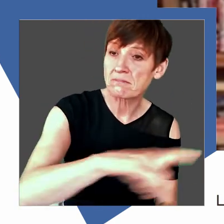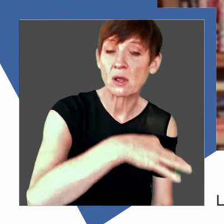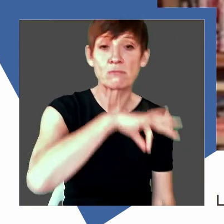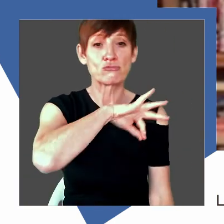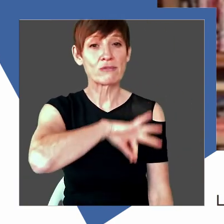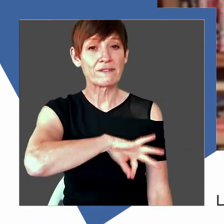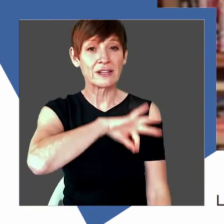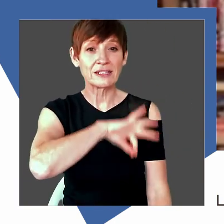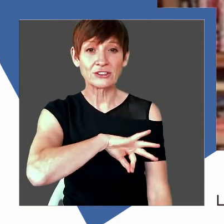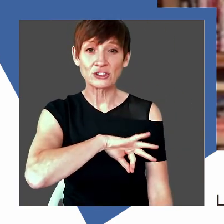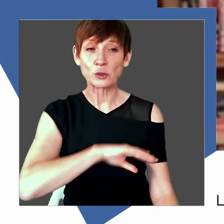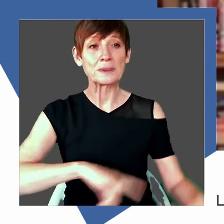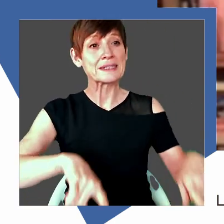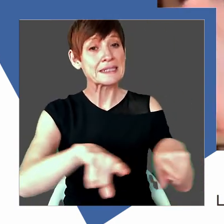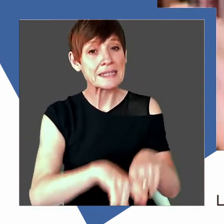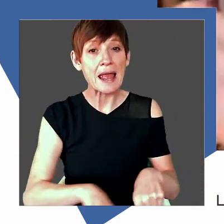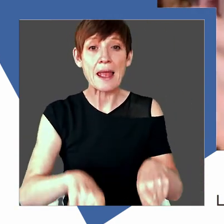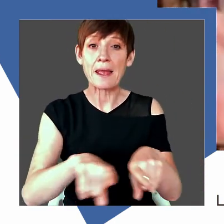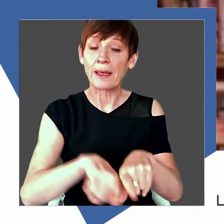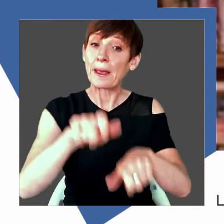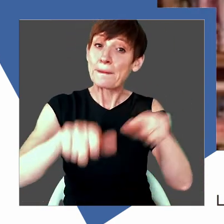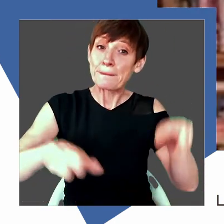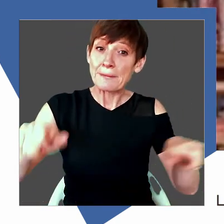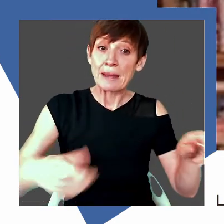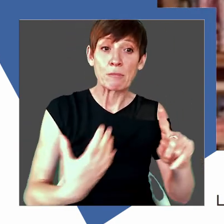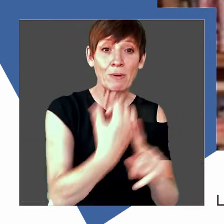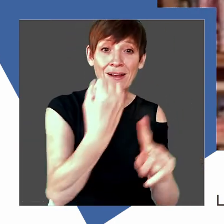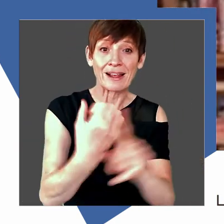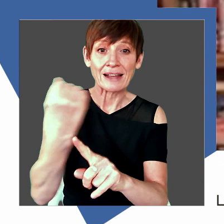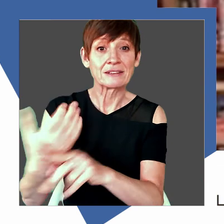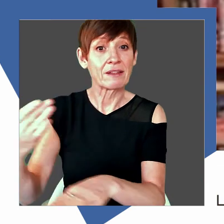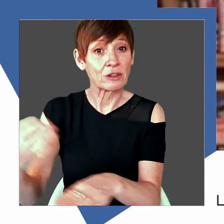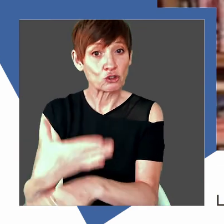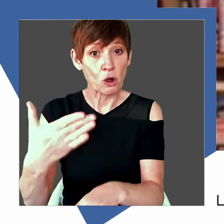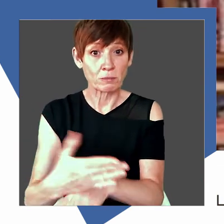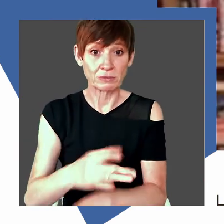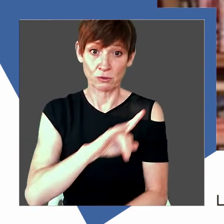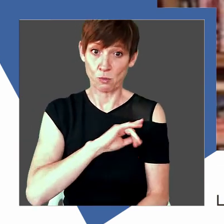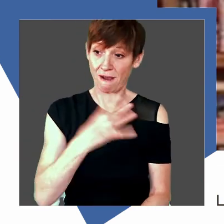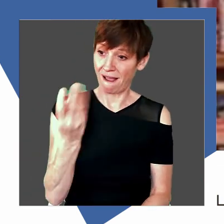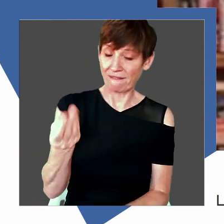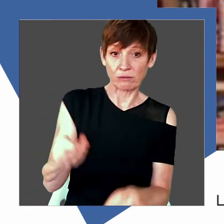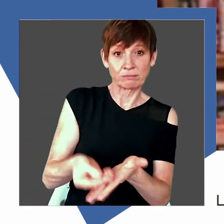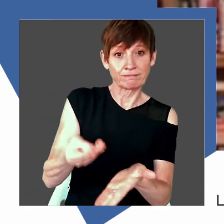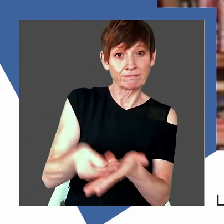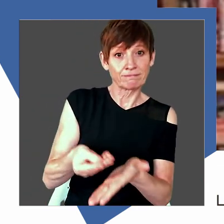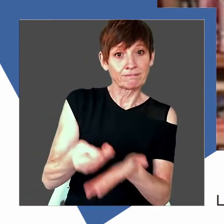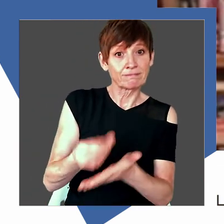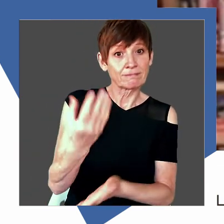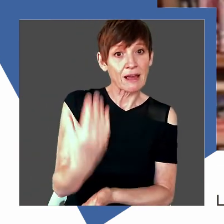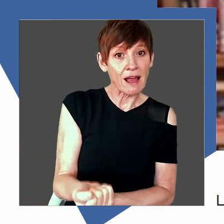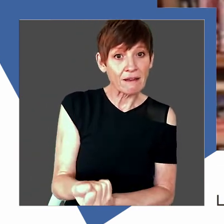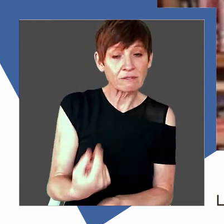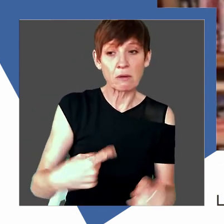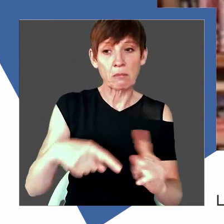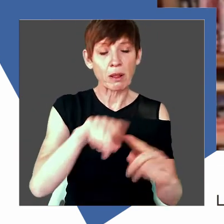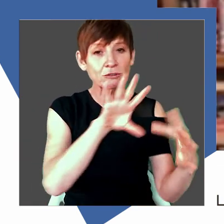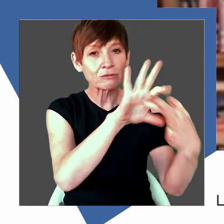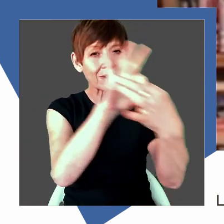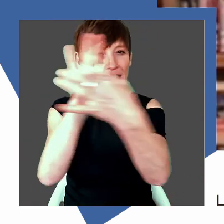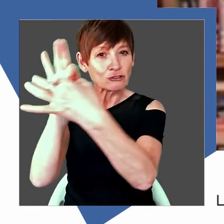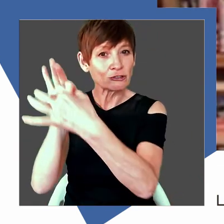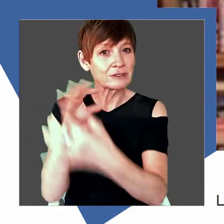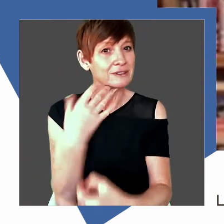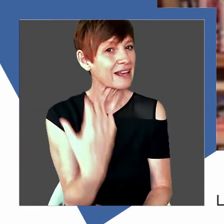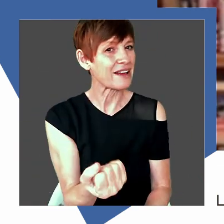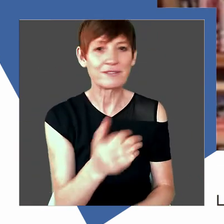the jobs and ending up in high positions of power, because they are the people who can afford to and have the connections to and all of that stuff, which is just not how it